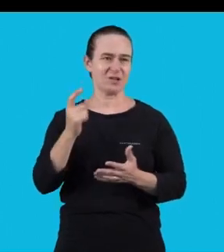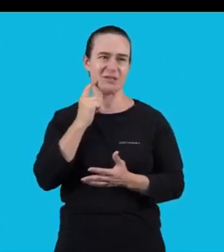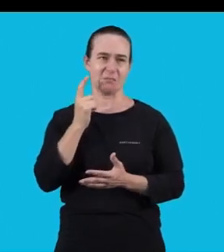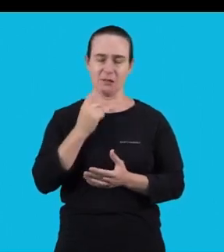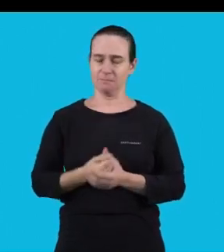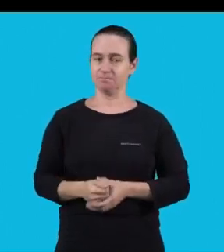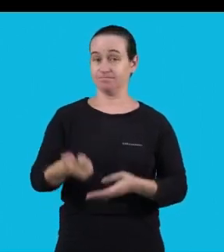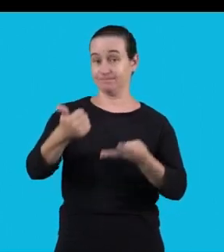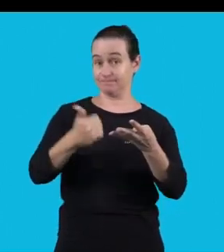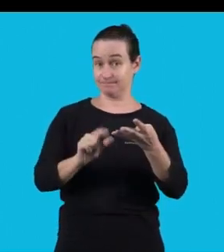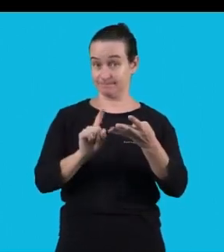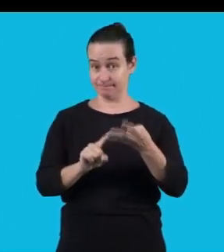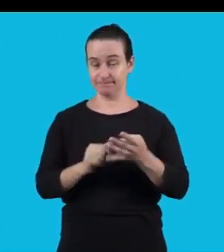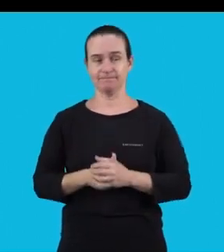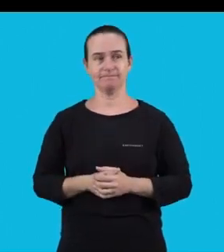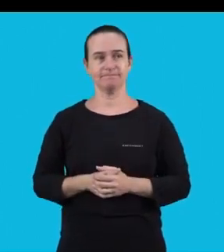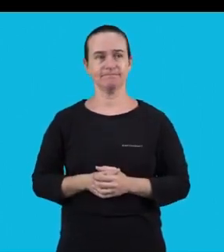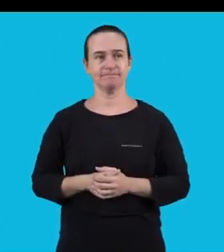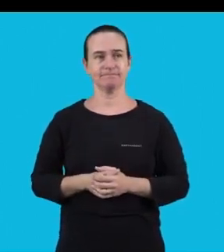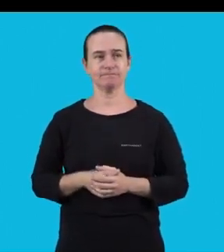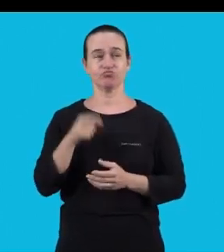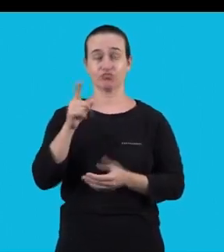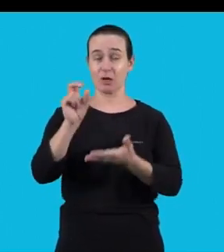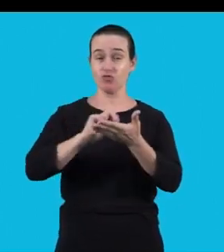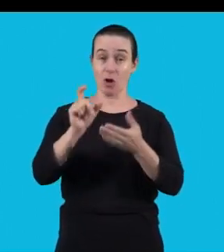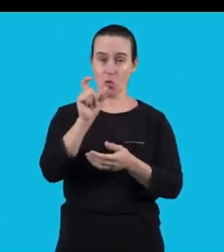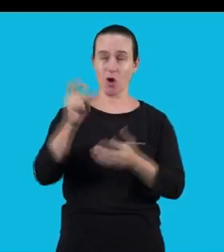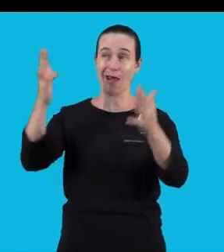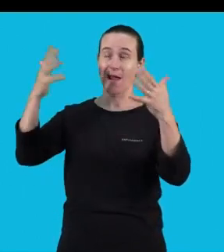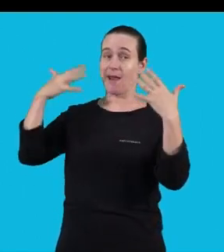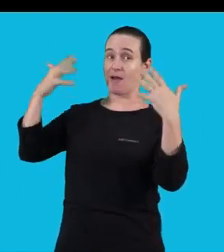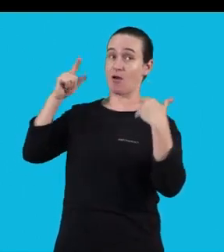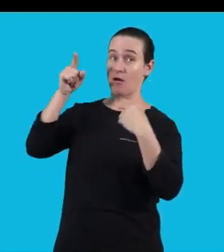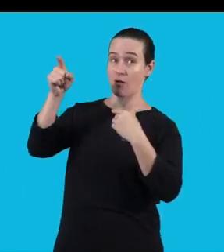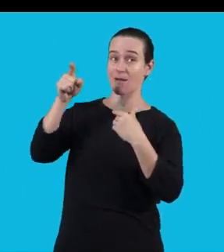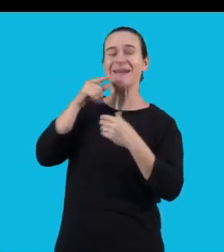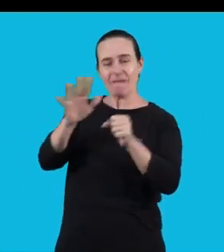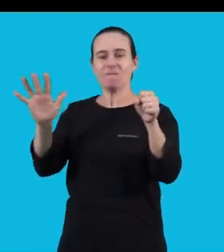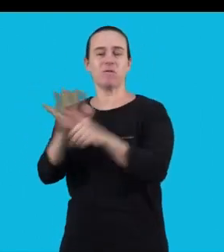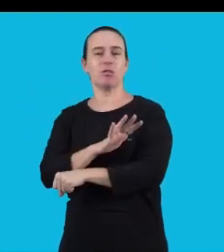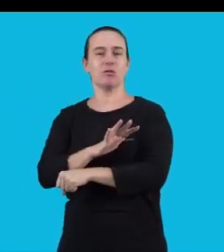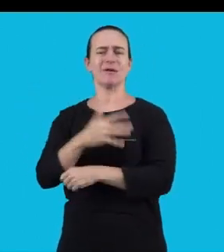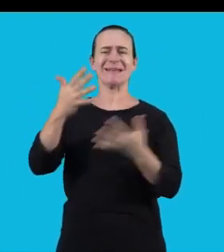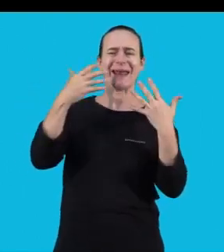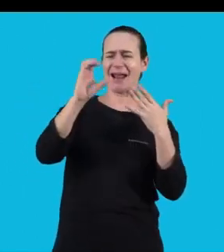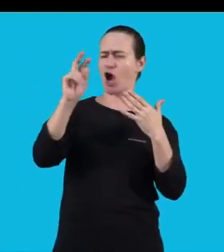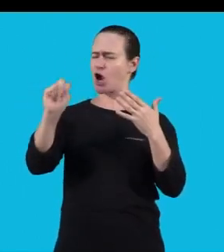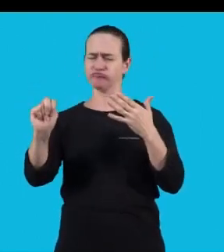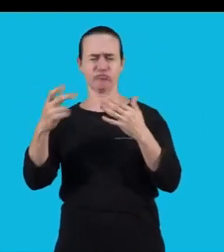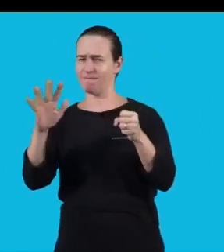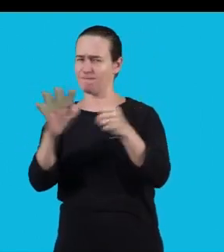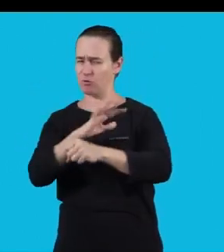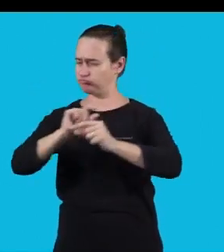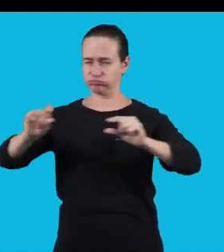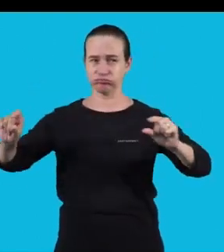simple. Then question 5.4. Write the word aircon in line 4 out in full.